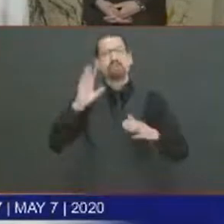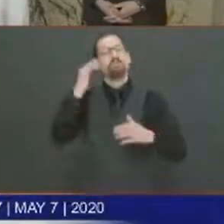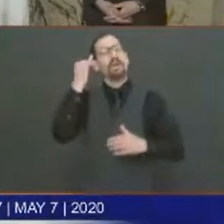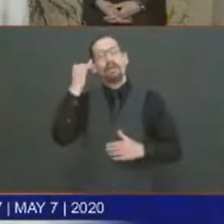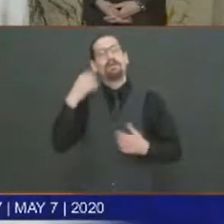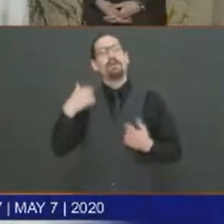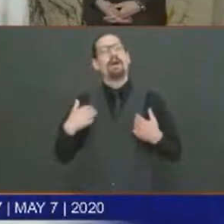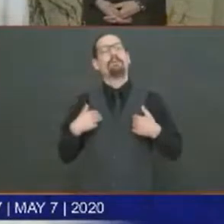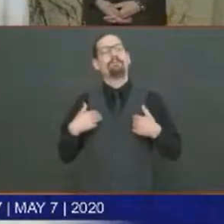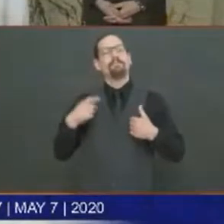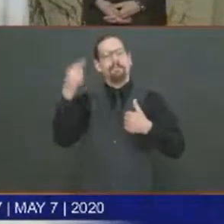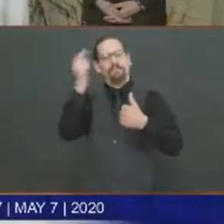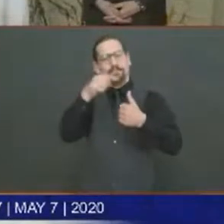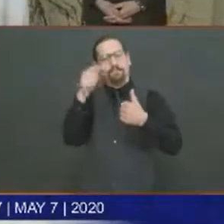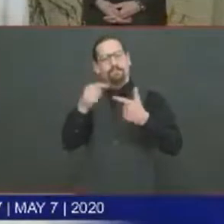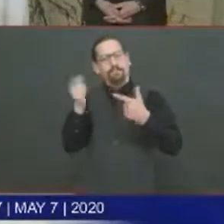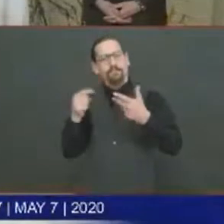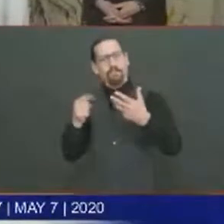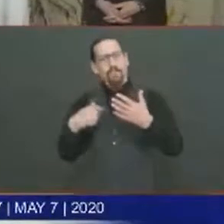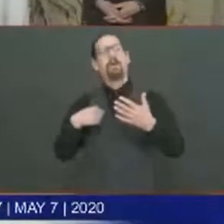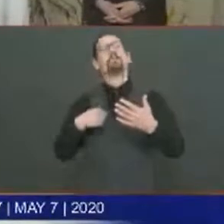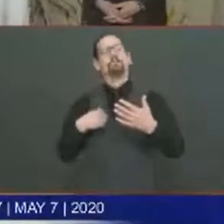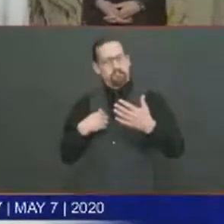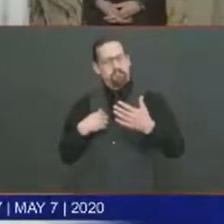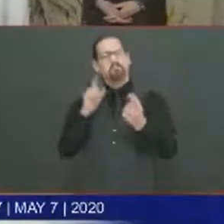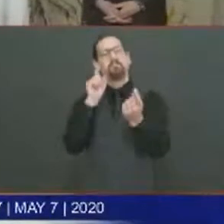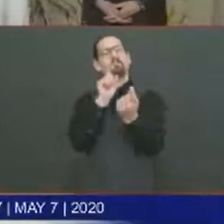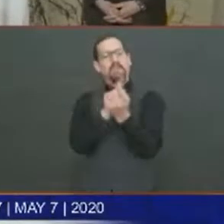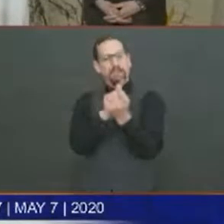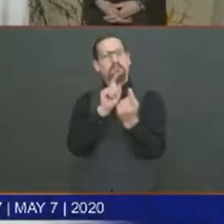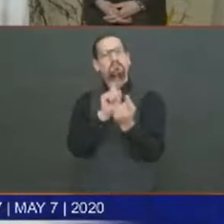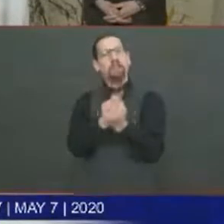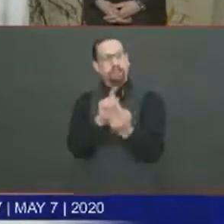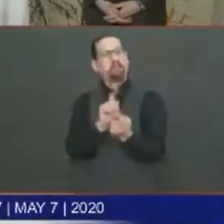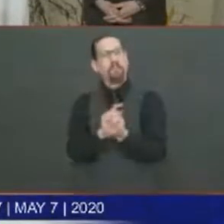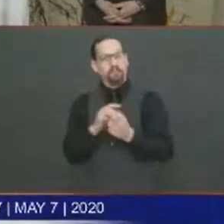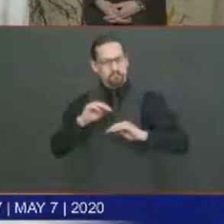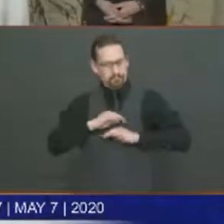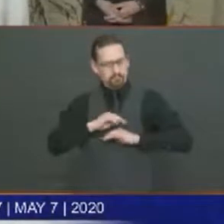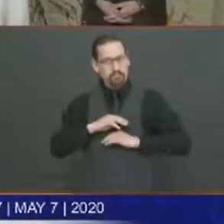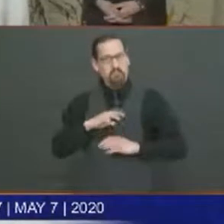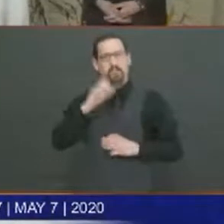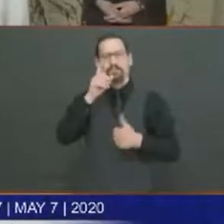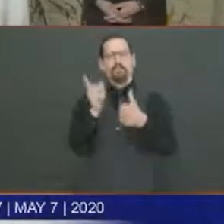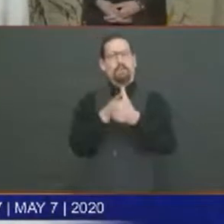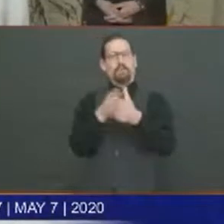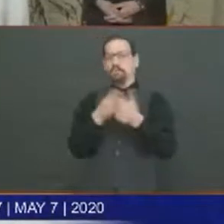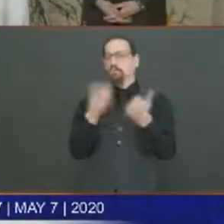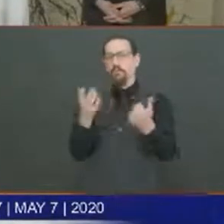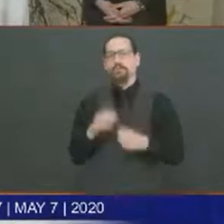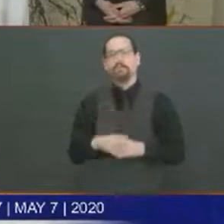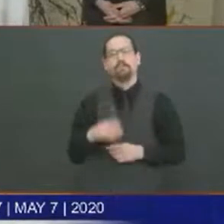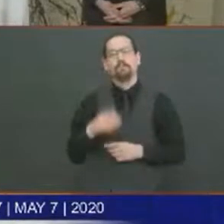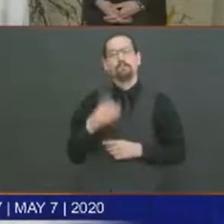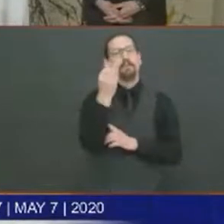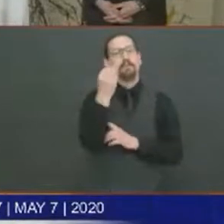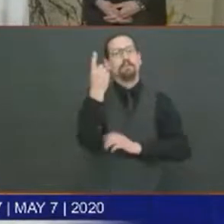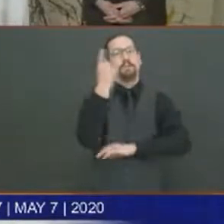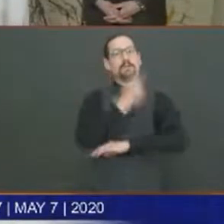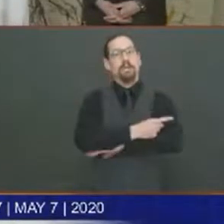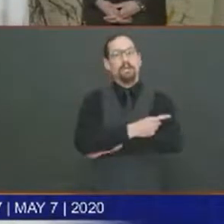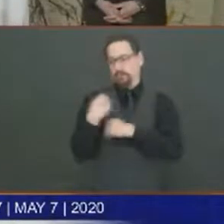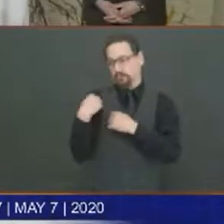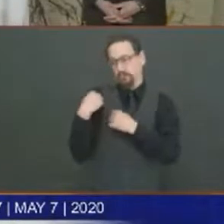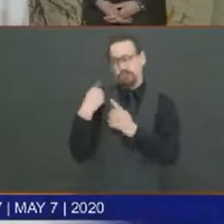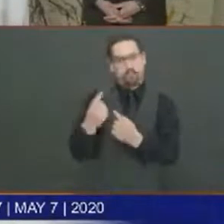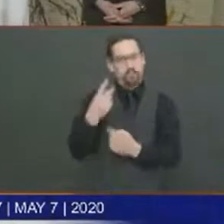So what are they? Number one, we said there had to be a 14-day downward trend in cases or